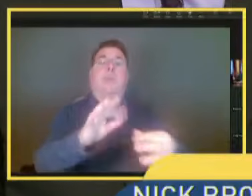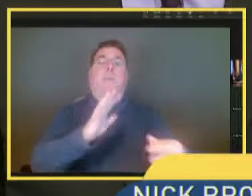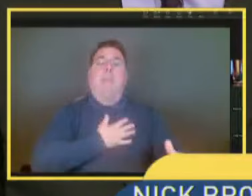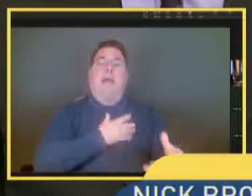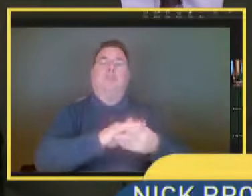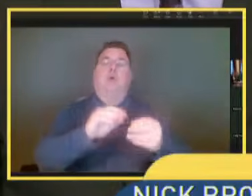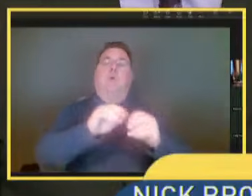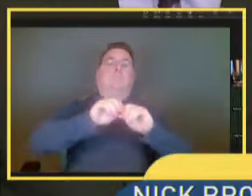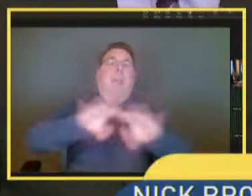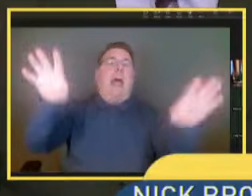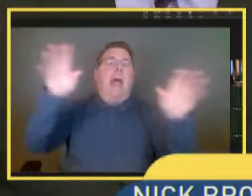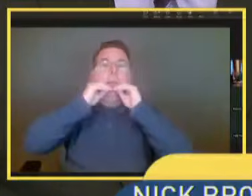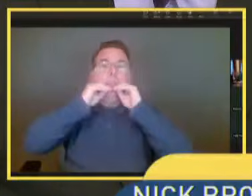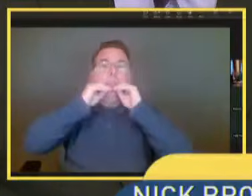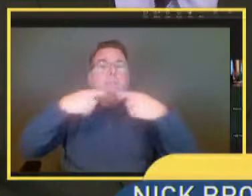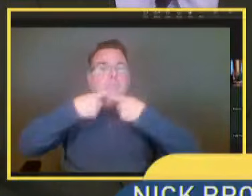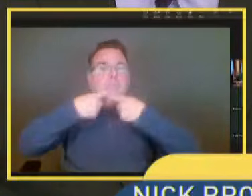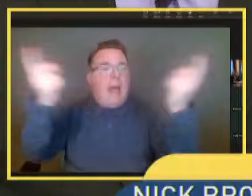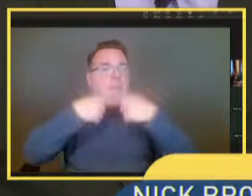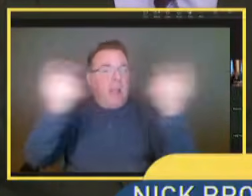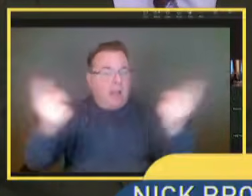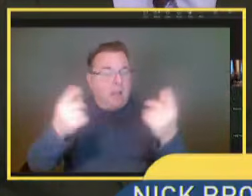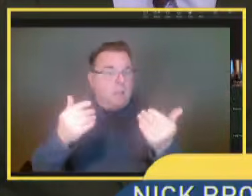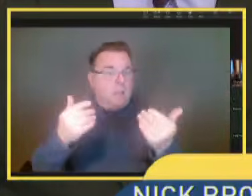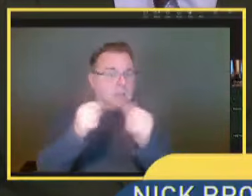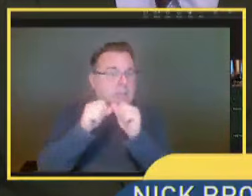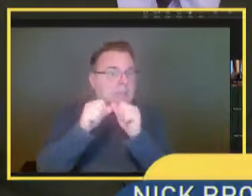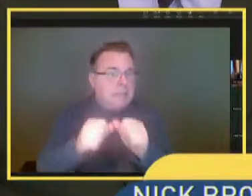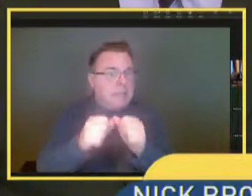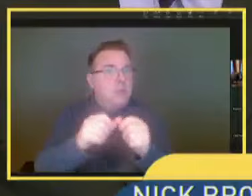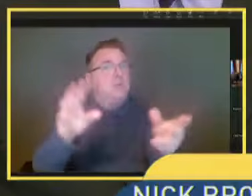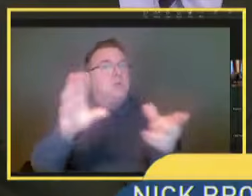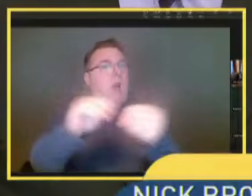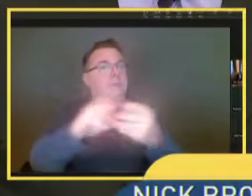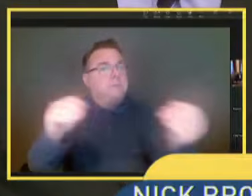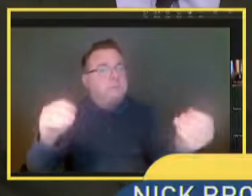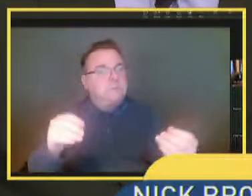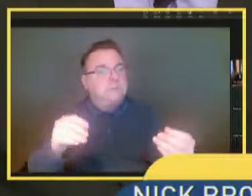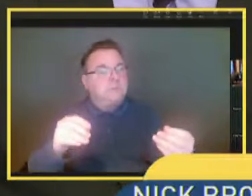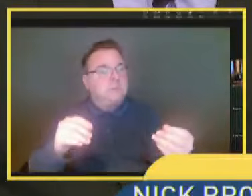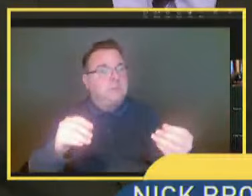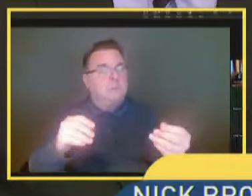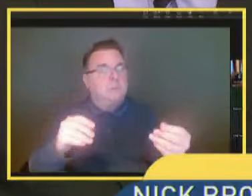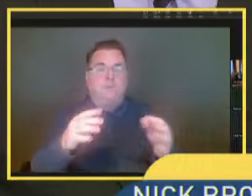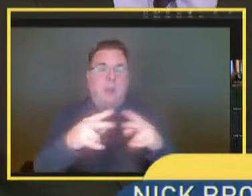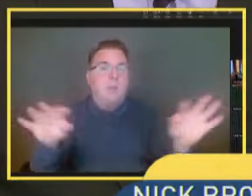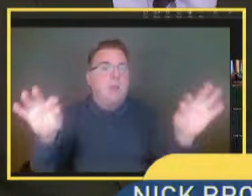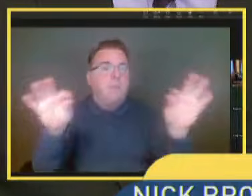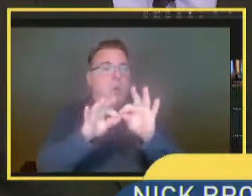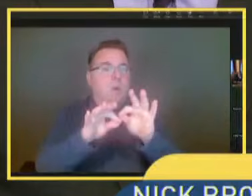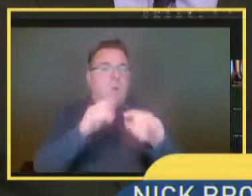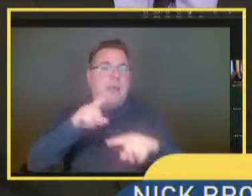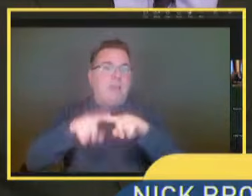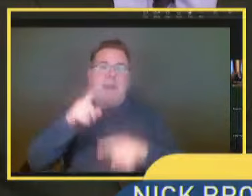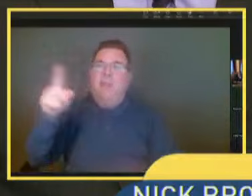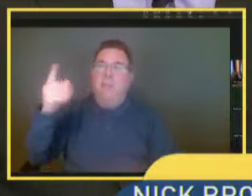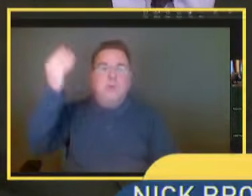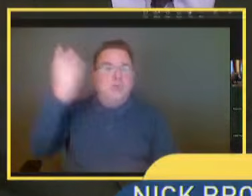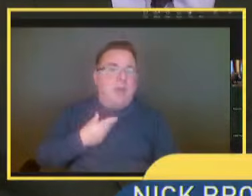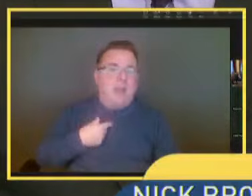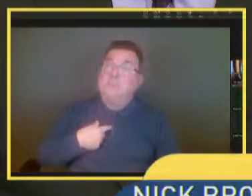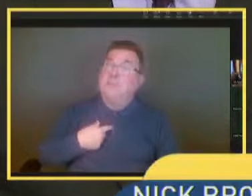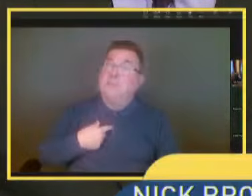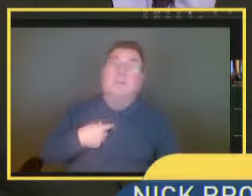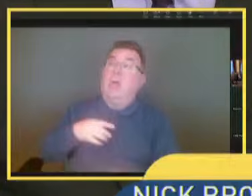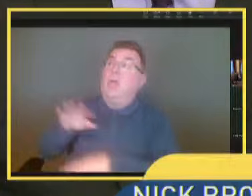to be able to continue to encourage that moving forward because it is more important than ever that people don't shy away from that, that they're not,